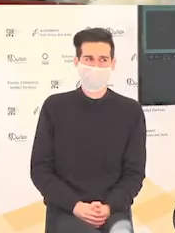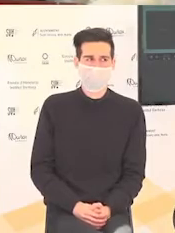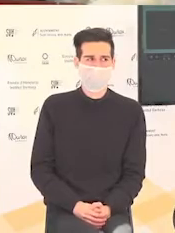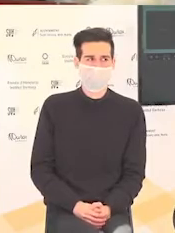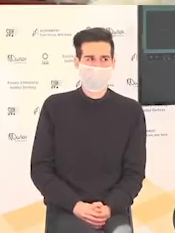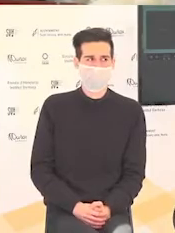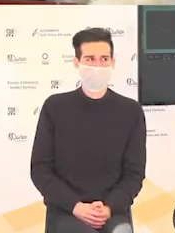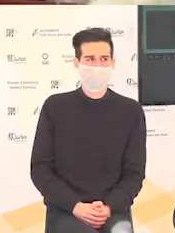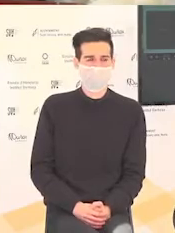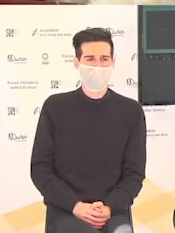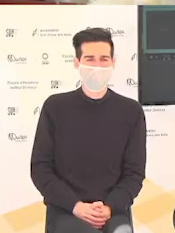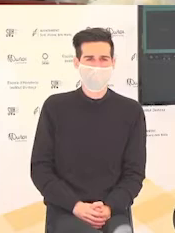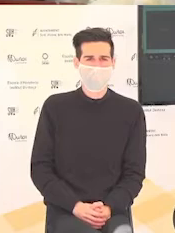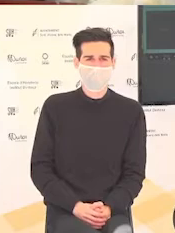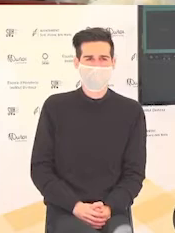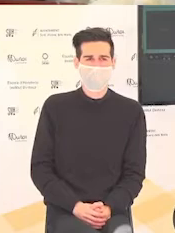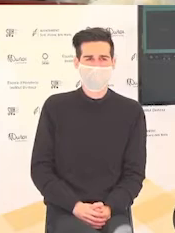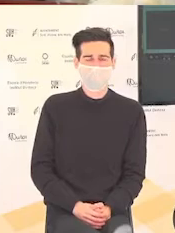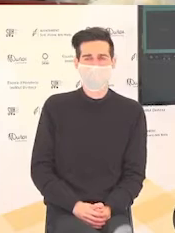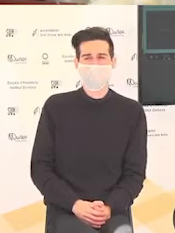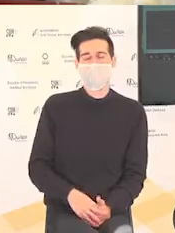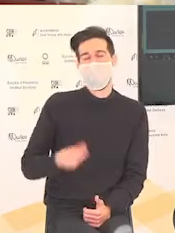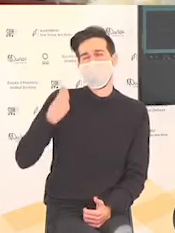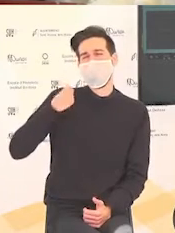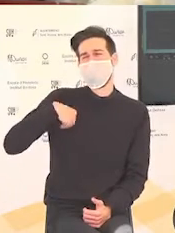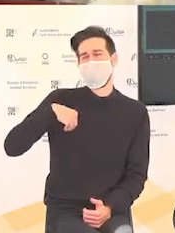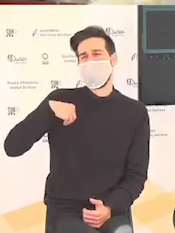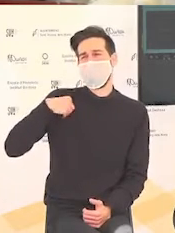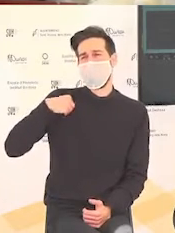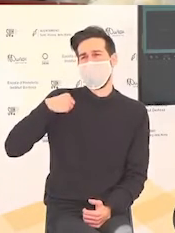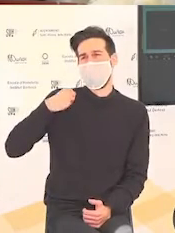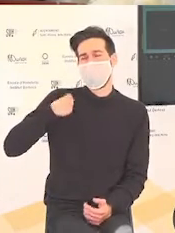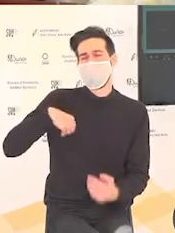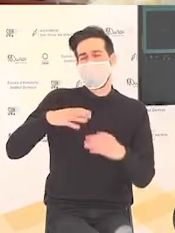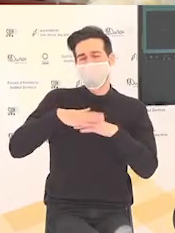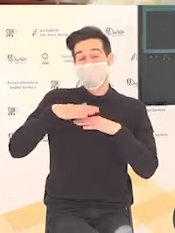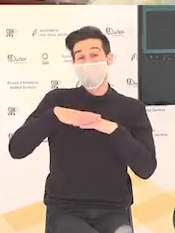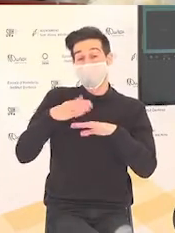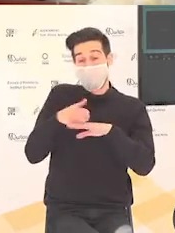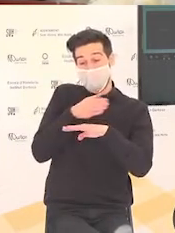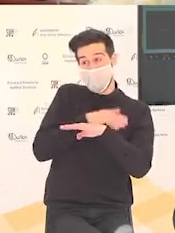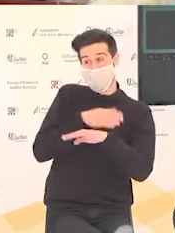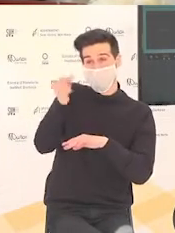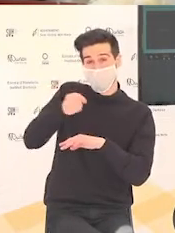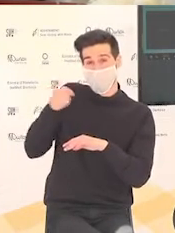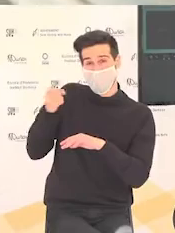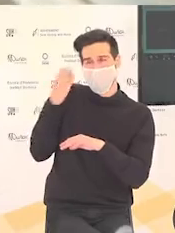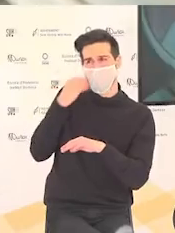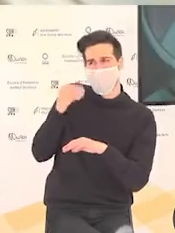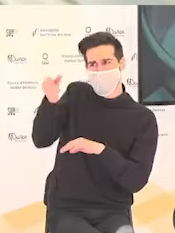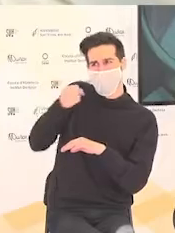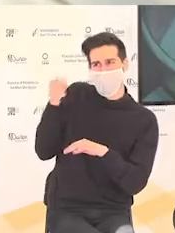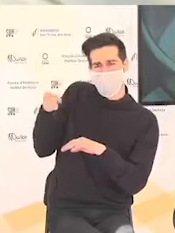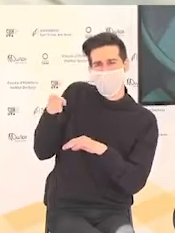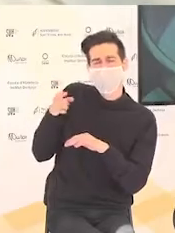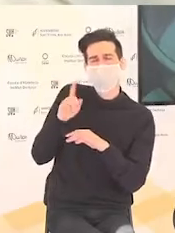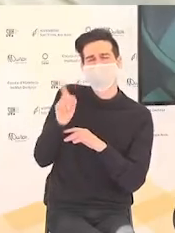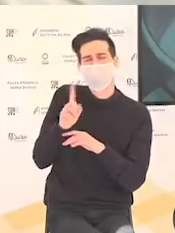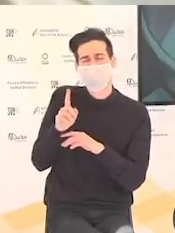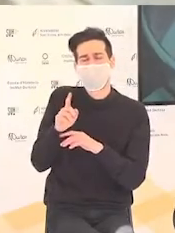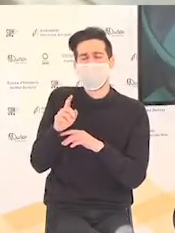and it's going to be lighter. No es la misma textura que teníamos antes de meterlo en la nevera, porque aquí está cogiendo aire y queda mucho más